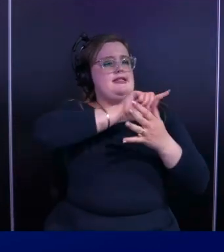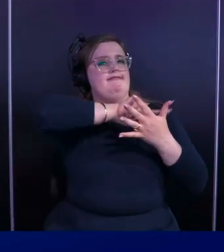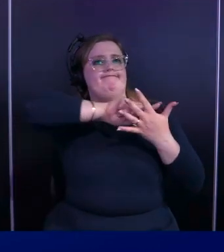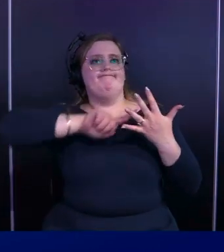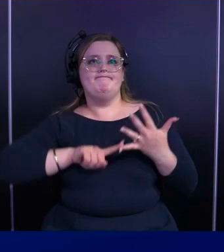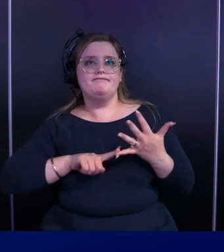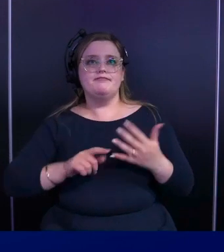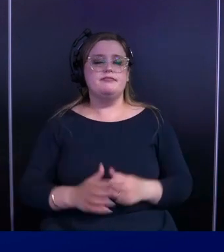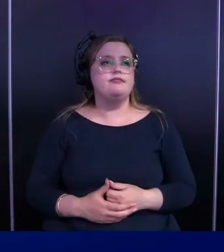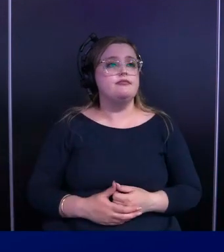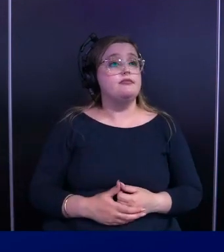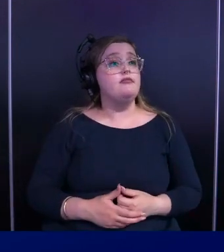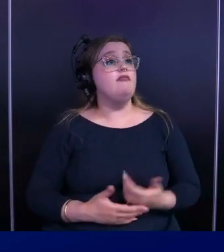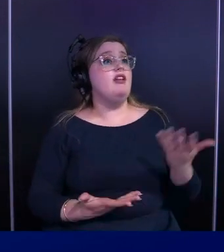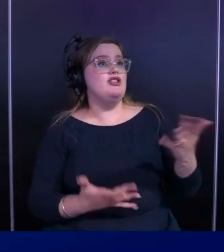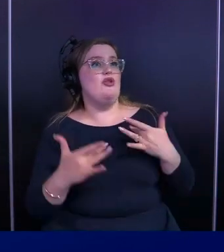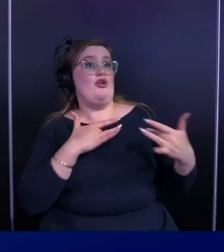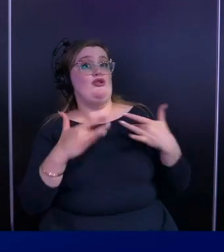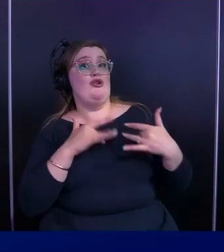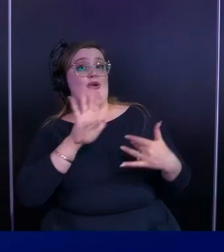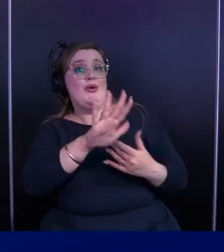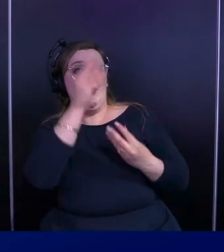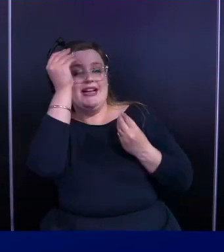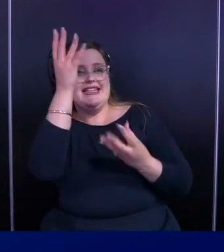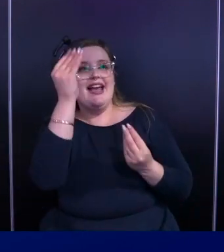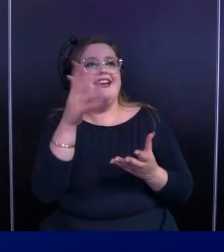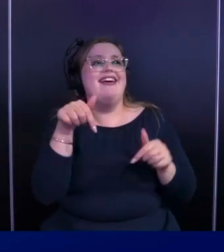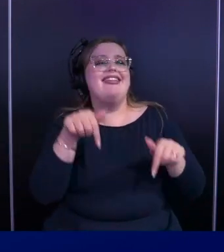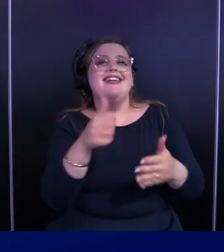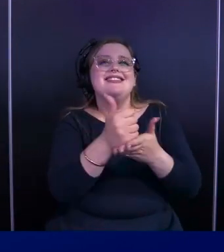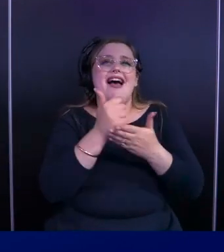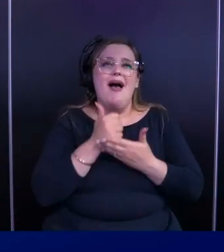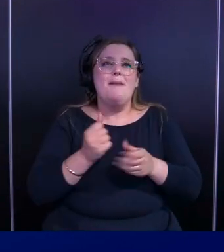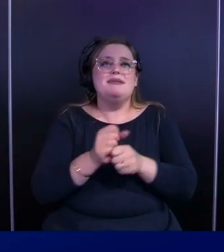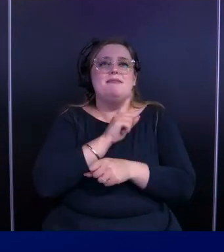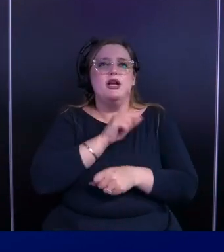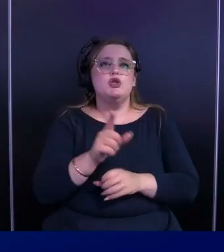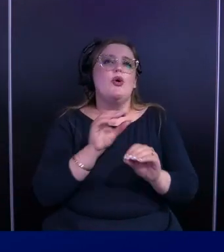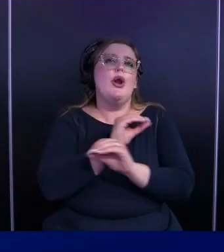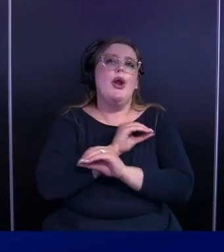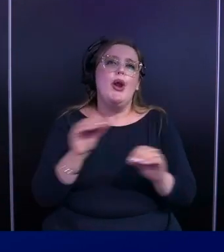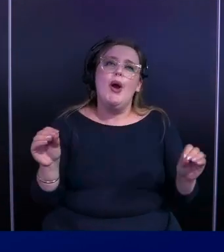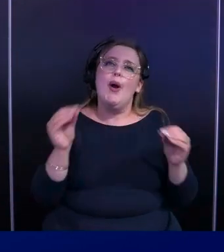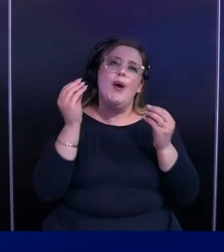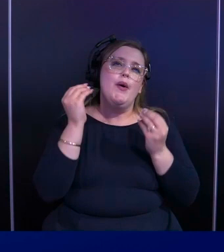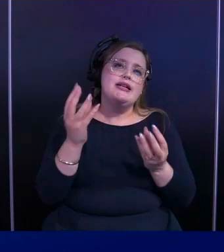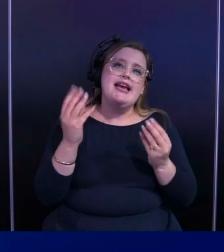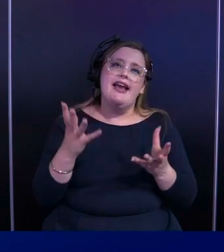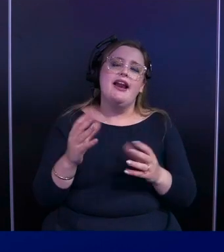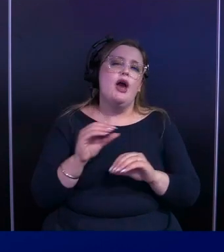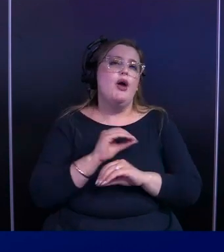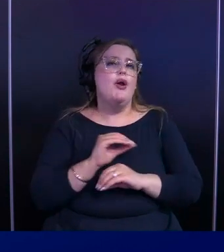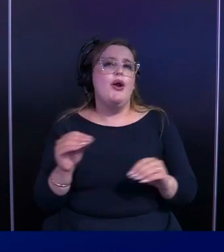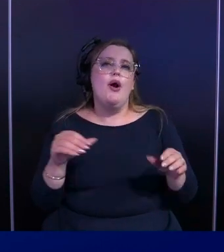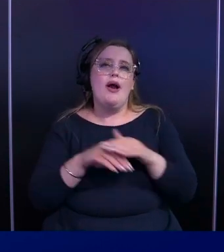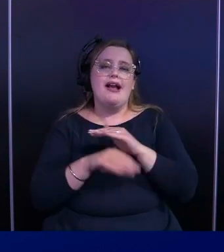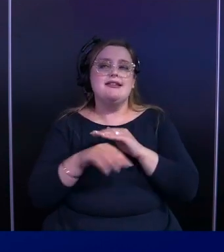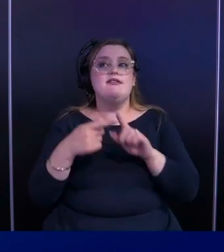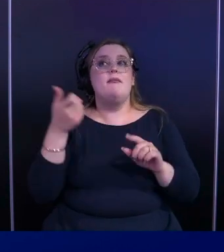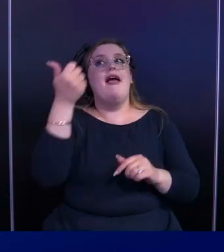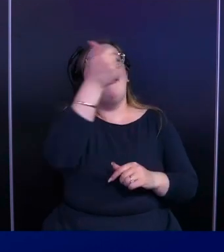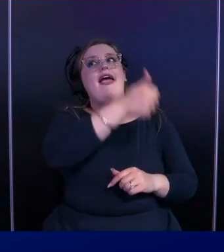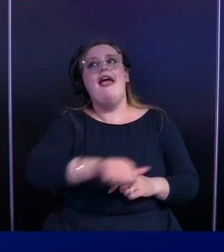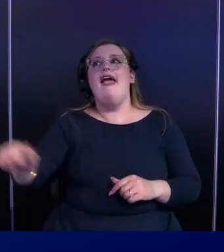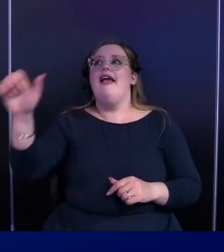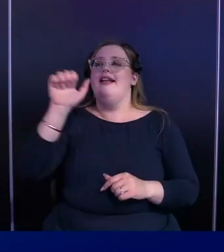own data within us, at least this helps us ensure that no data and no access from any AWS employee. So if you